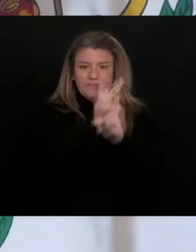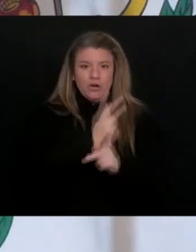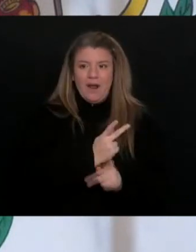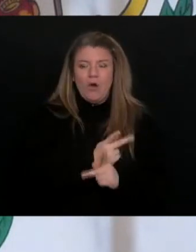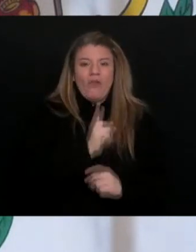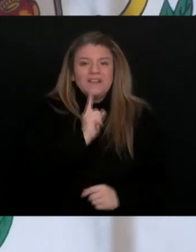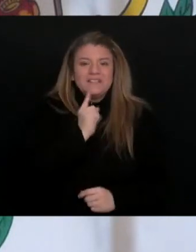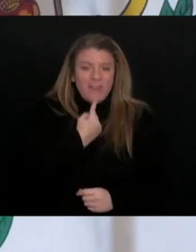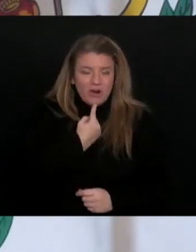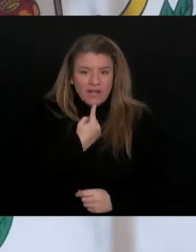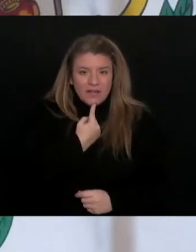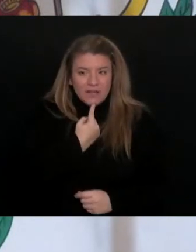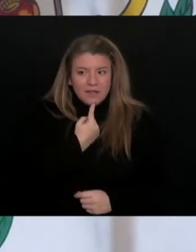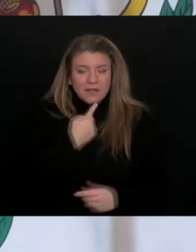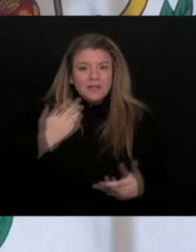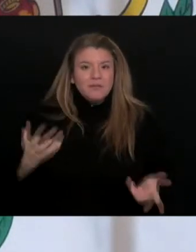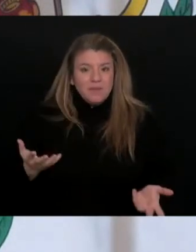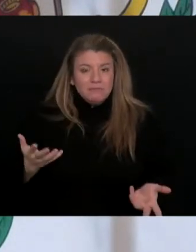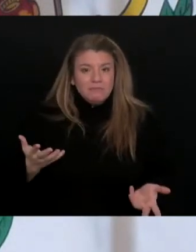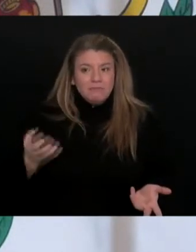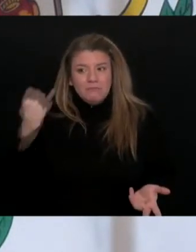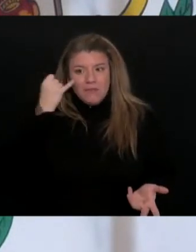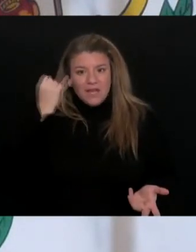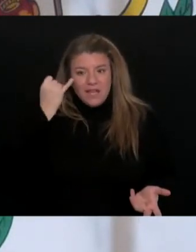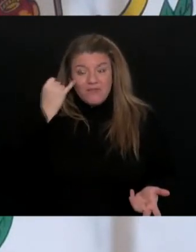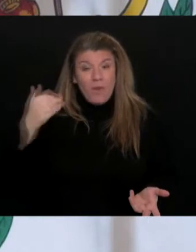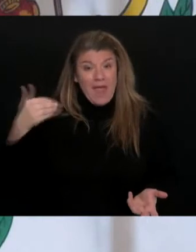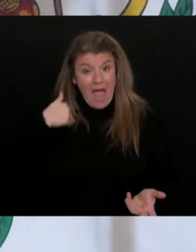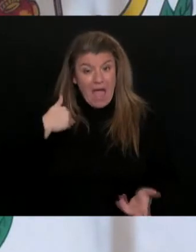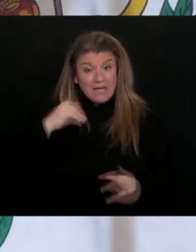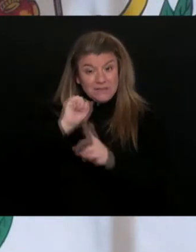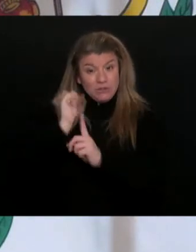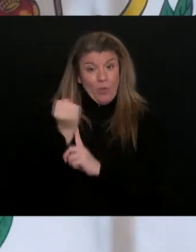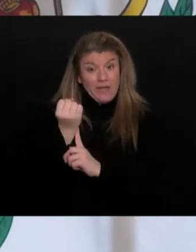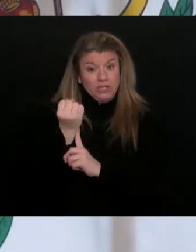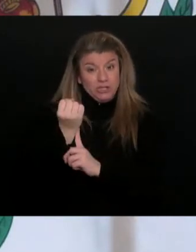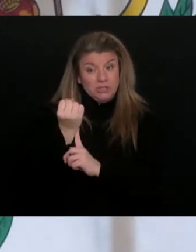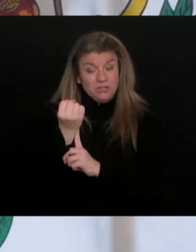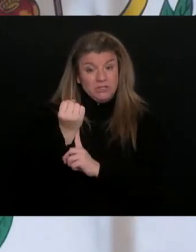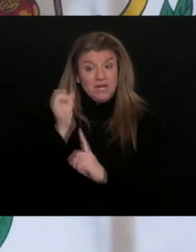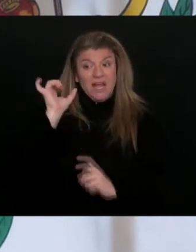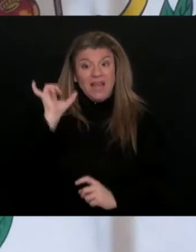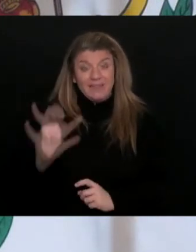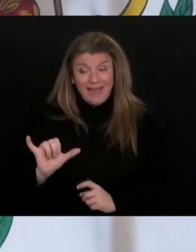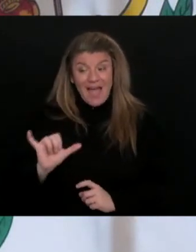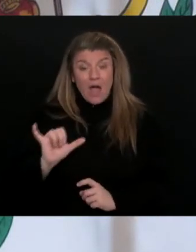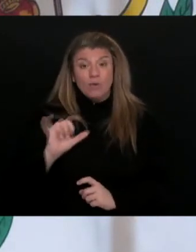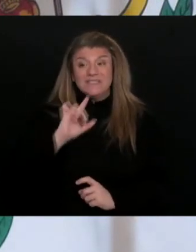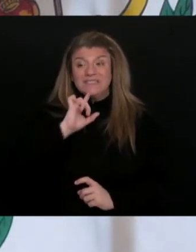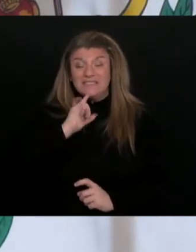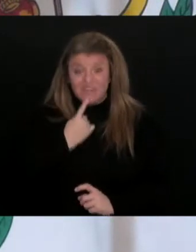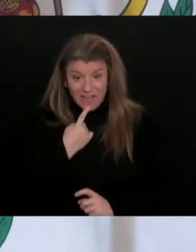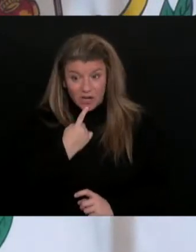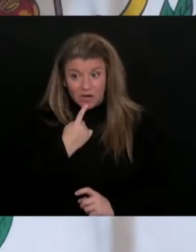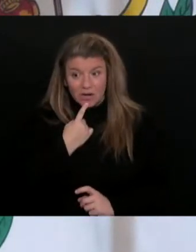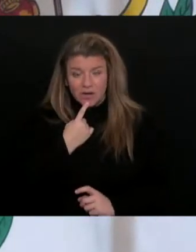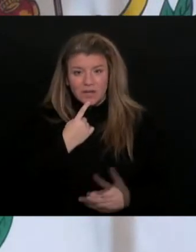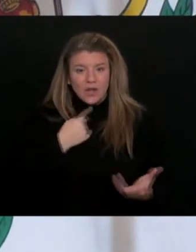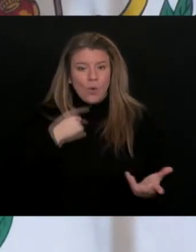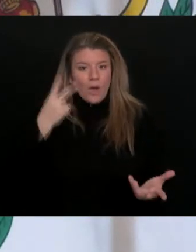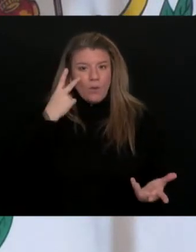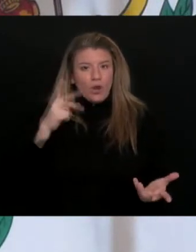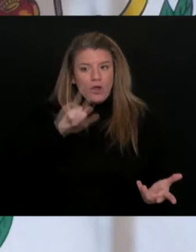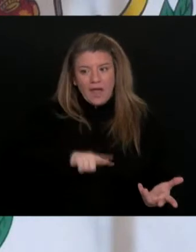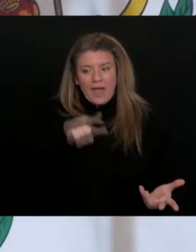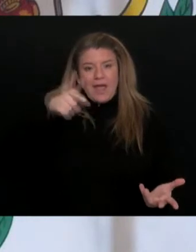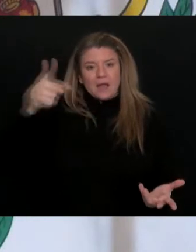severity. I mean, if we had a situation that was genuinely really severe, then we'd look at handing over duties